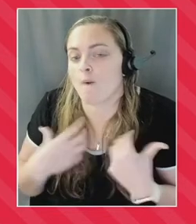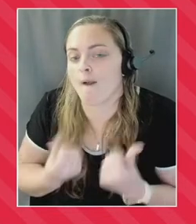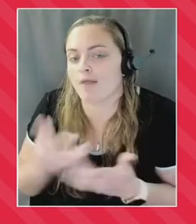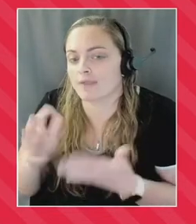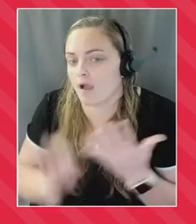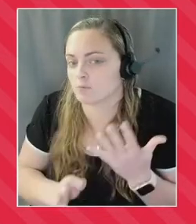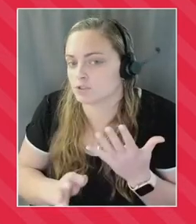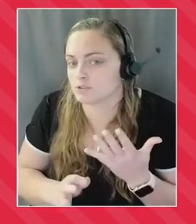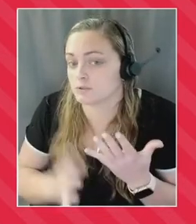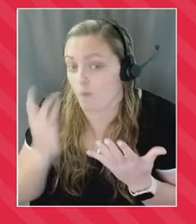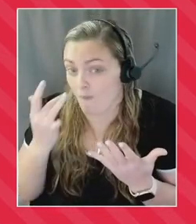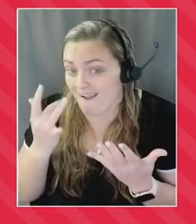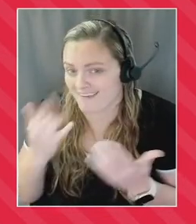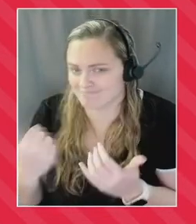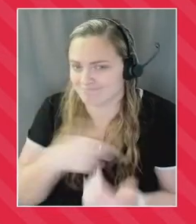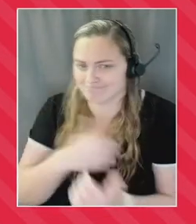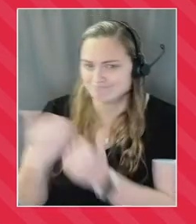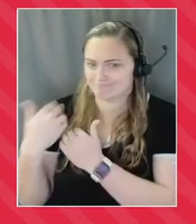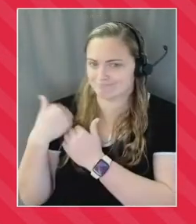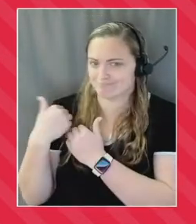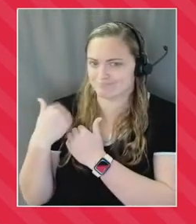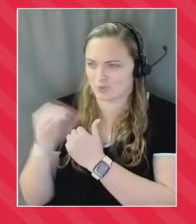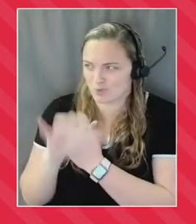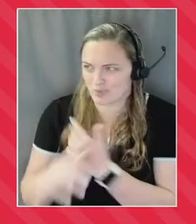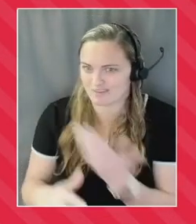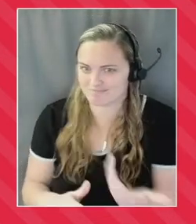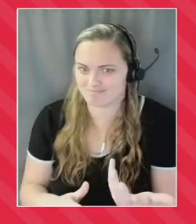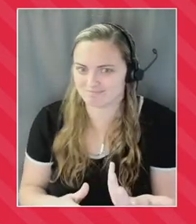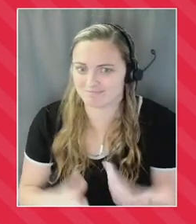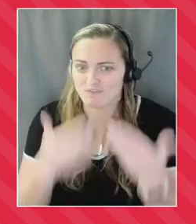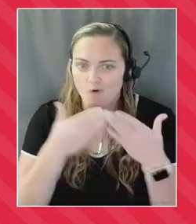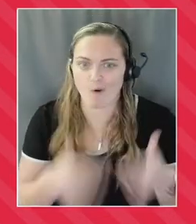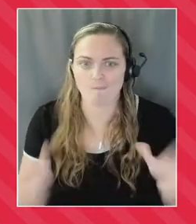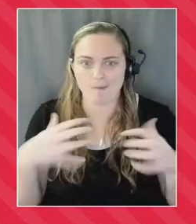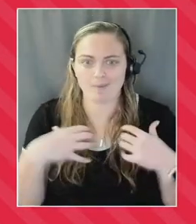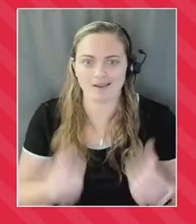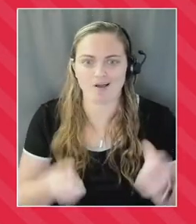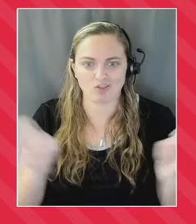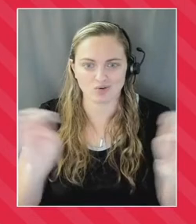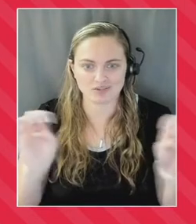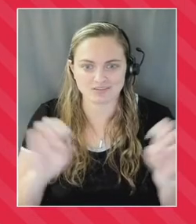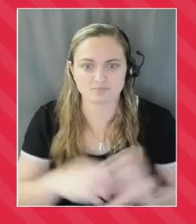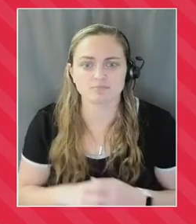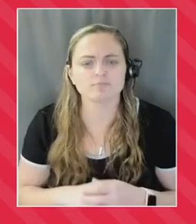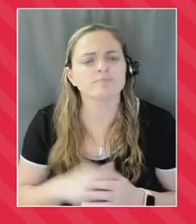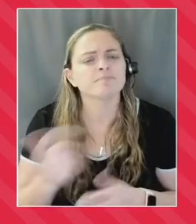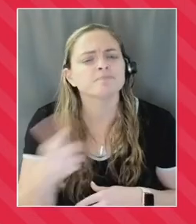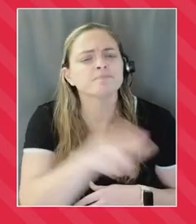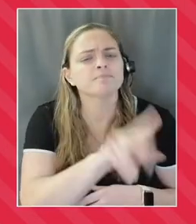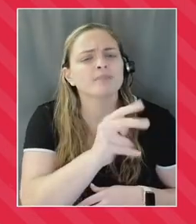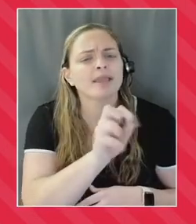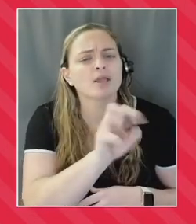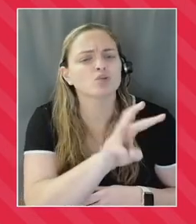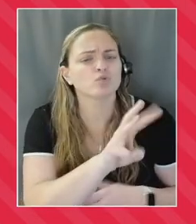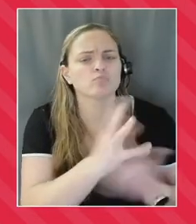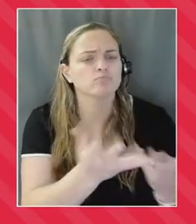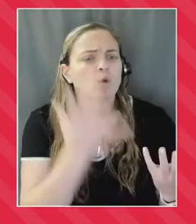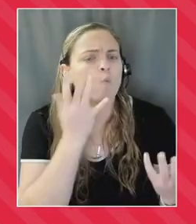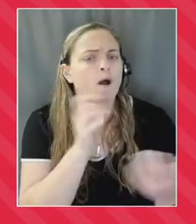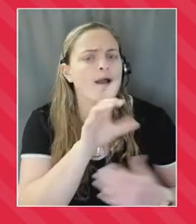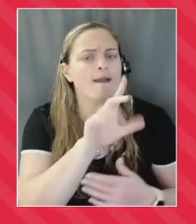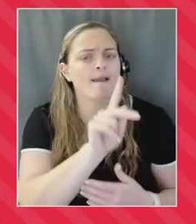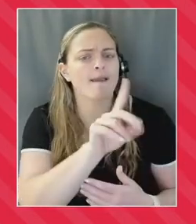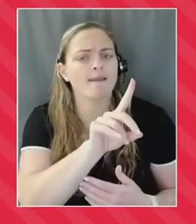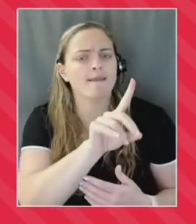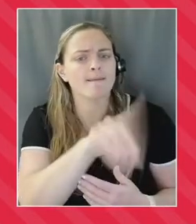a responsibility to do that given our public health crisis. Andrew, how about you? Why is KDP involved in